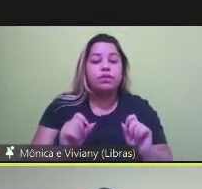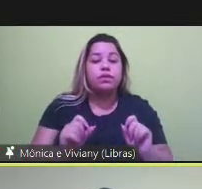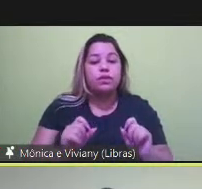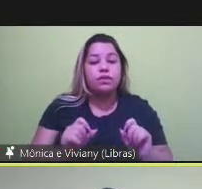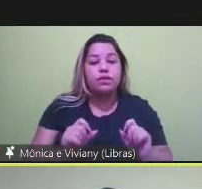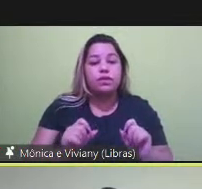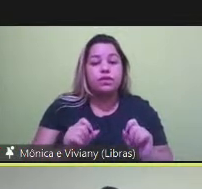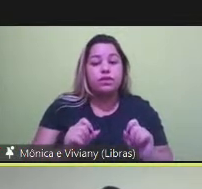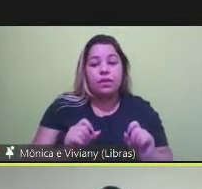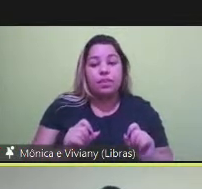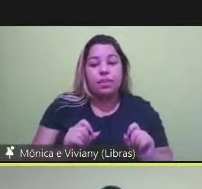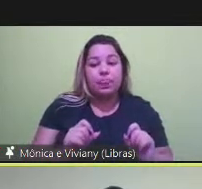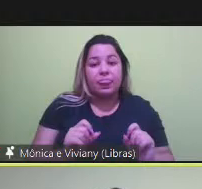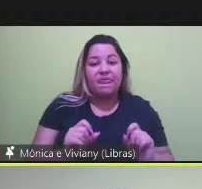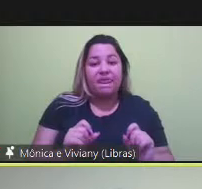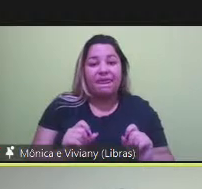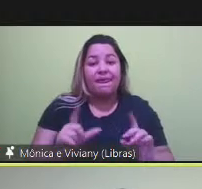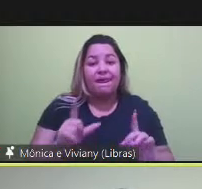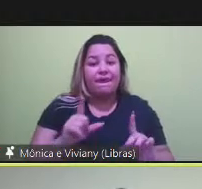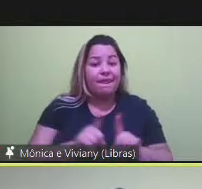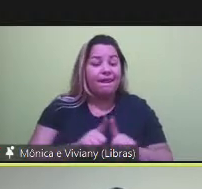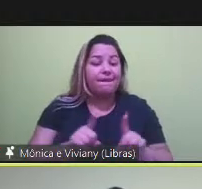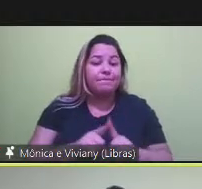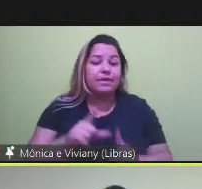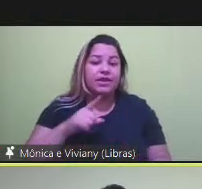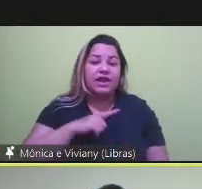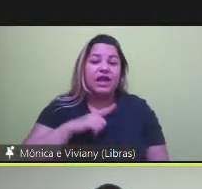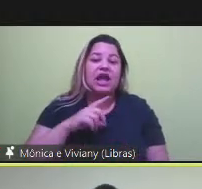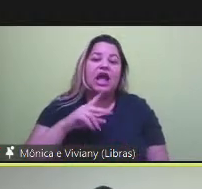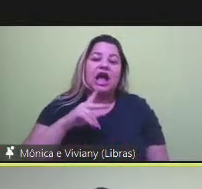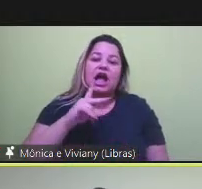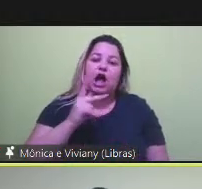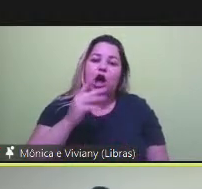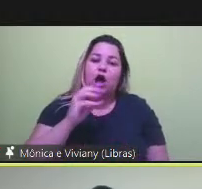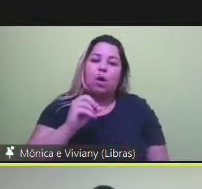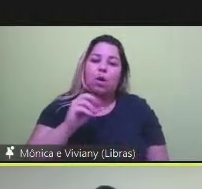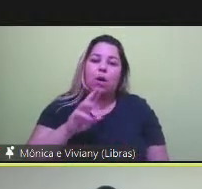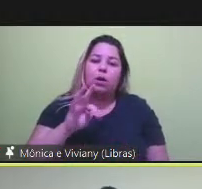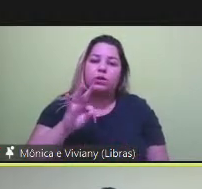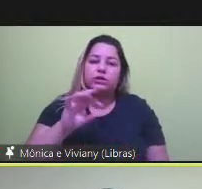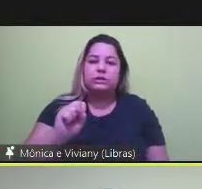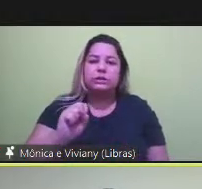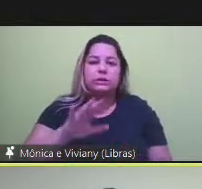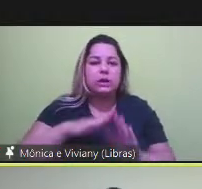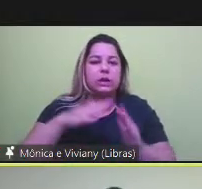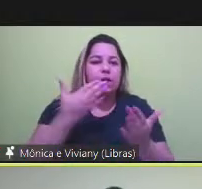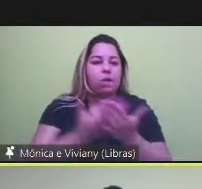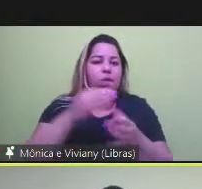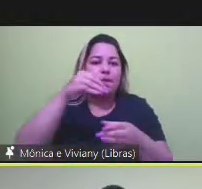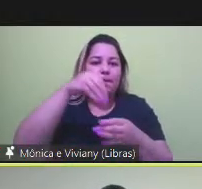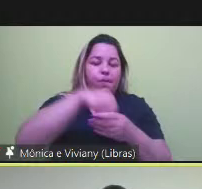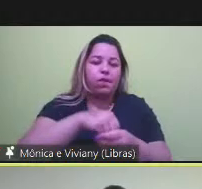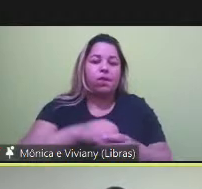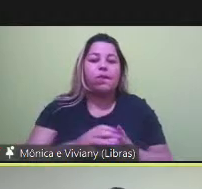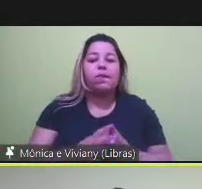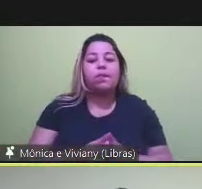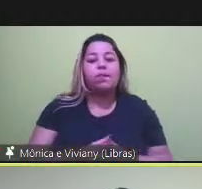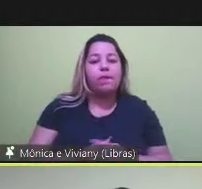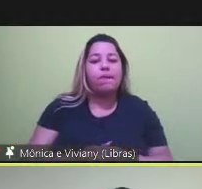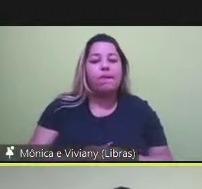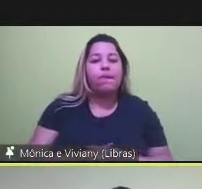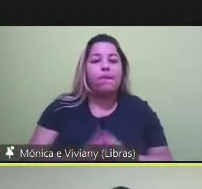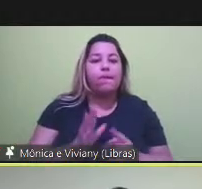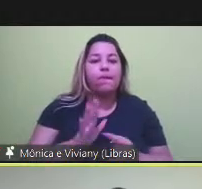in this educational environment. So we also have the issue of the